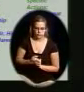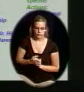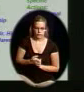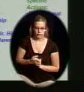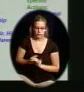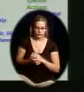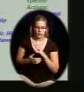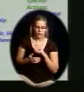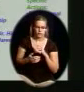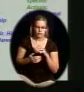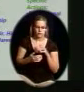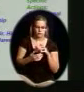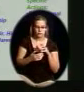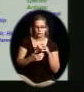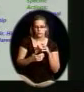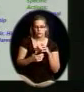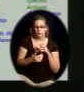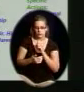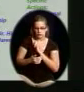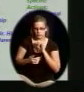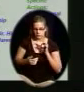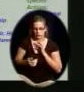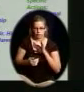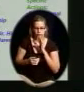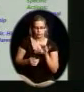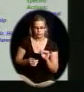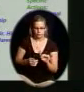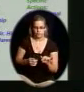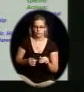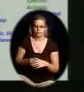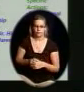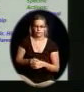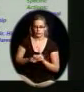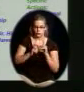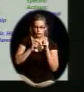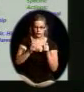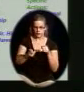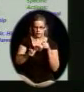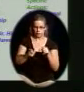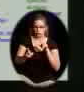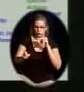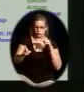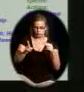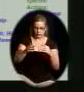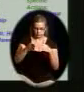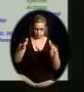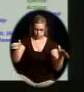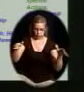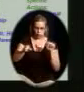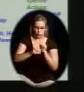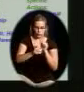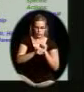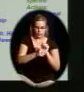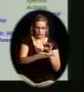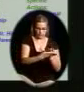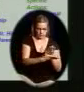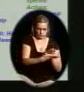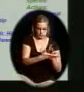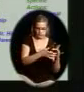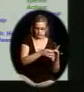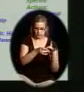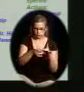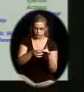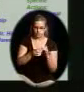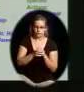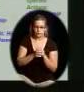And certainly those colleagues and staff of things we've talked about there. So to give you the broad perspective, we're working on academics and connections. We're